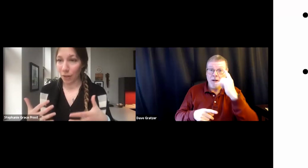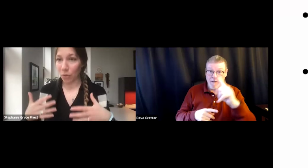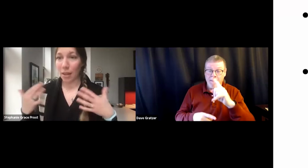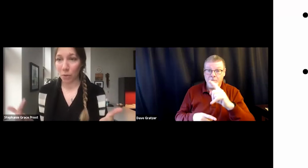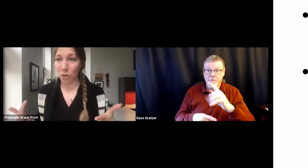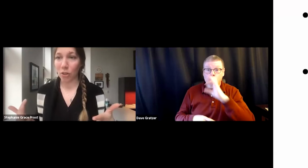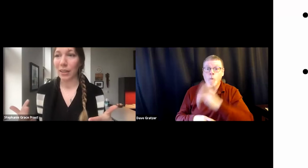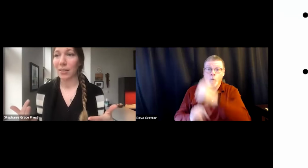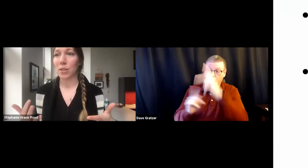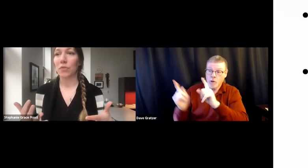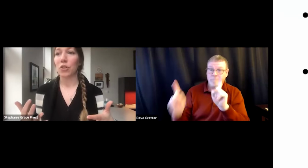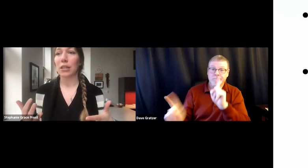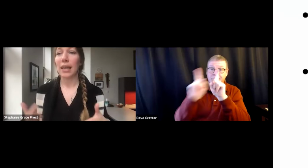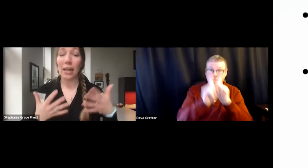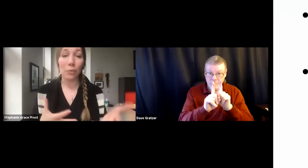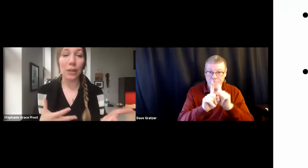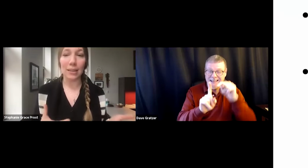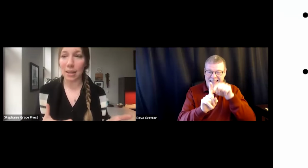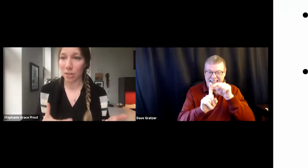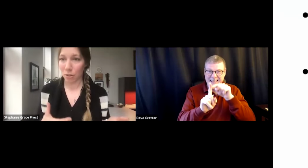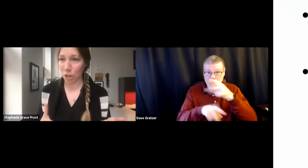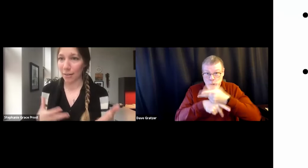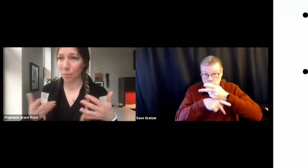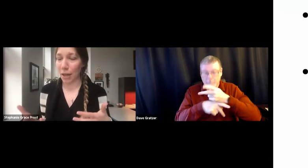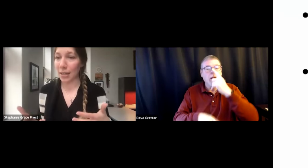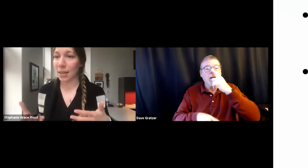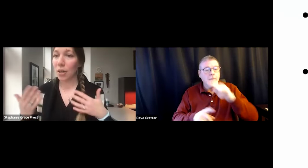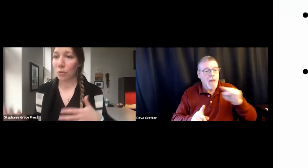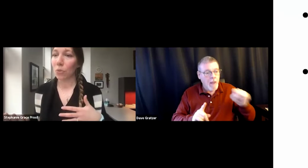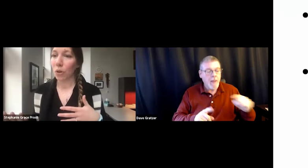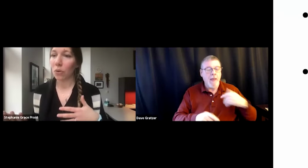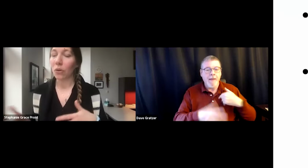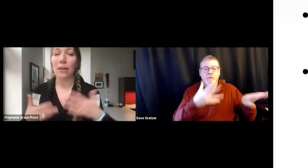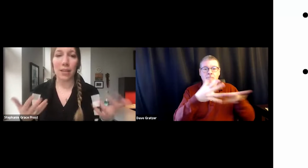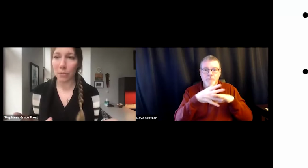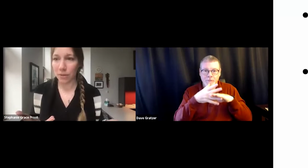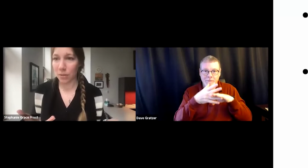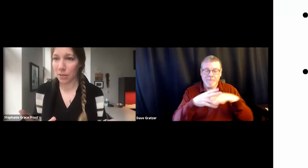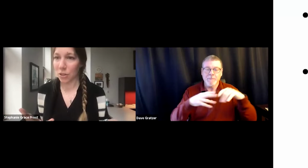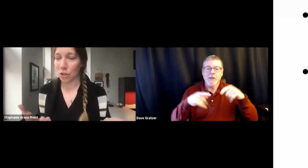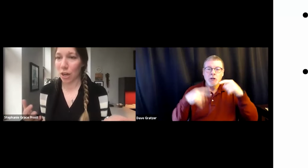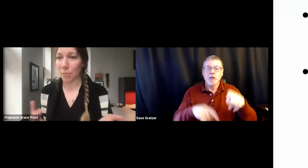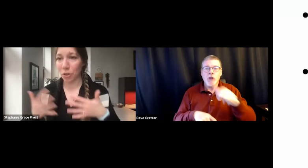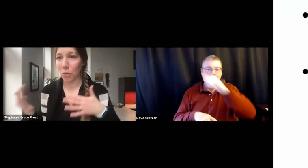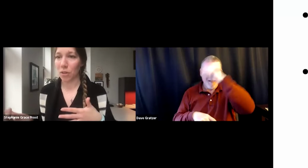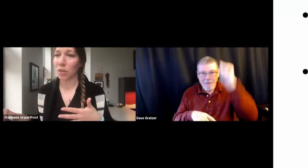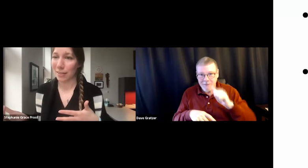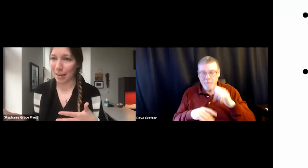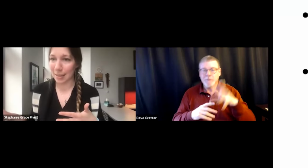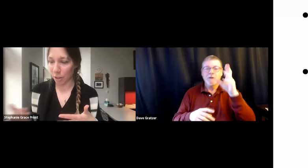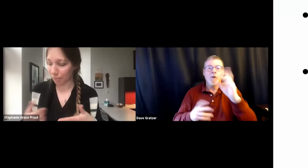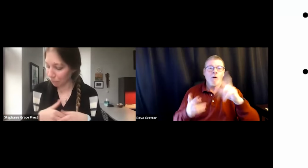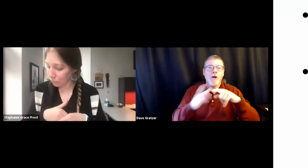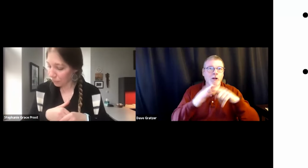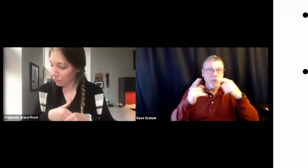one living with them who's currently on supervision. Can we get that adult child a break through a local Alzheimer's Association chapter or an adult